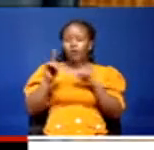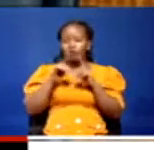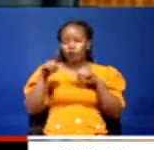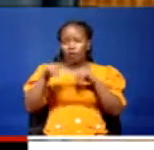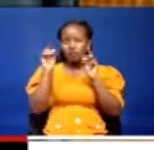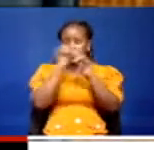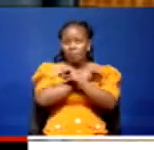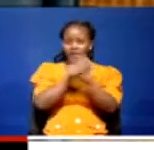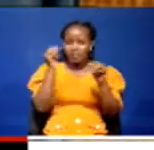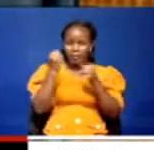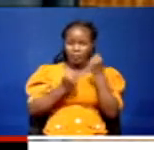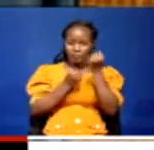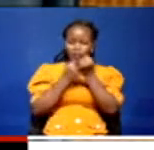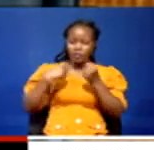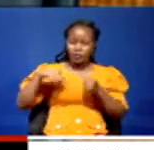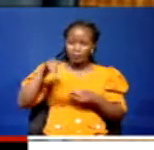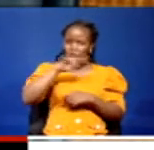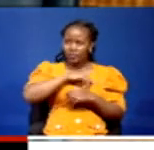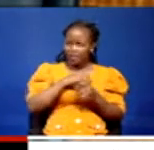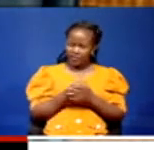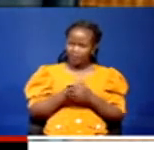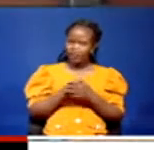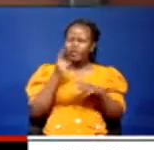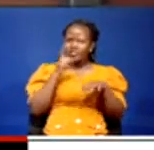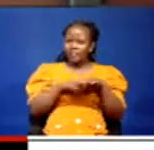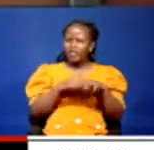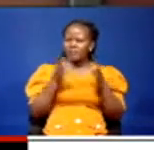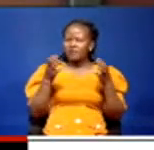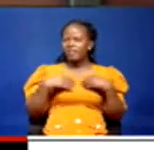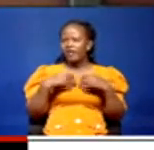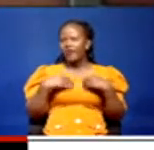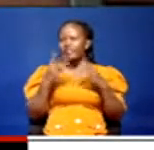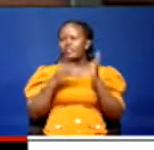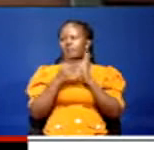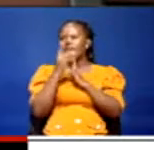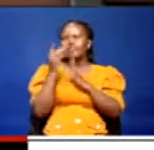financially. As to when Maendeleo had a bigger voice than today, sometimes I think